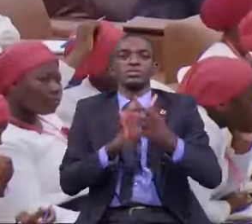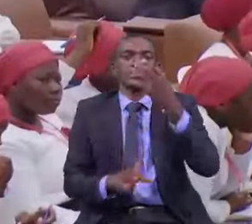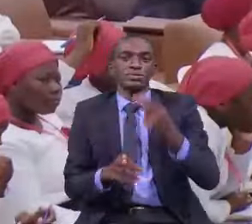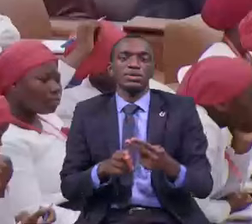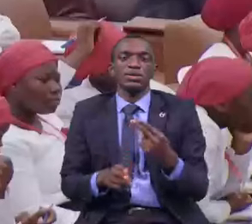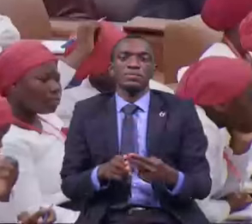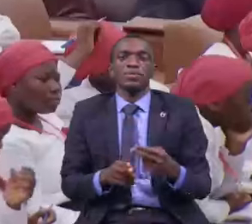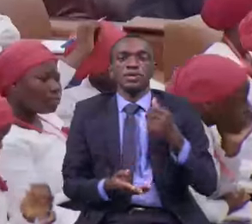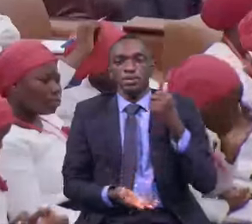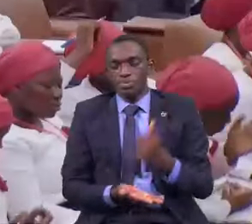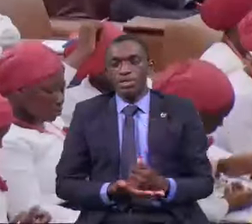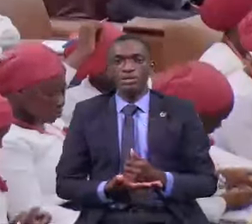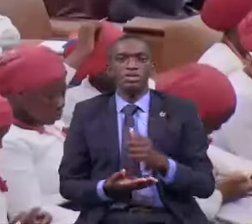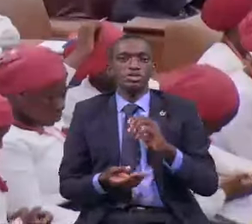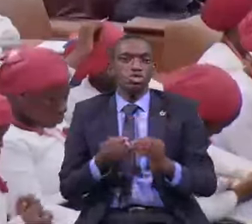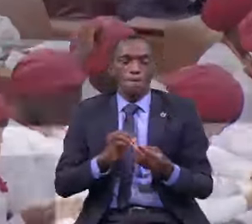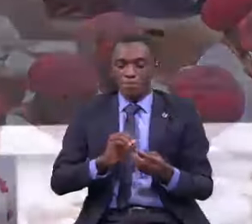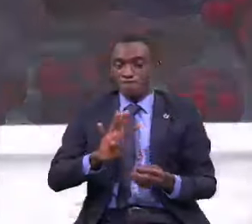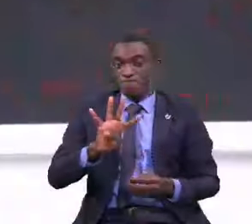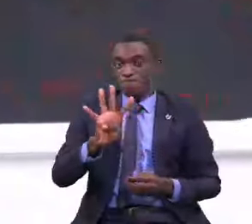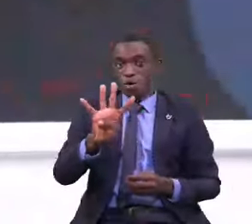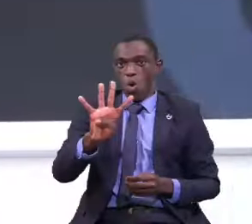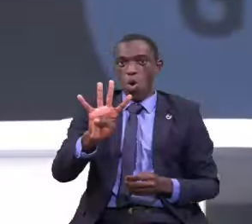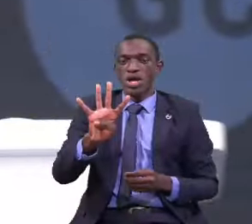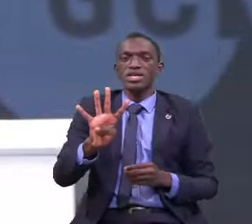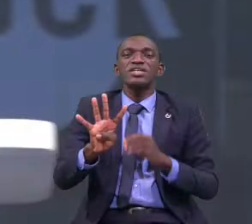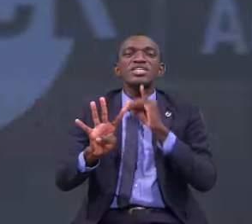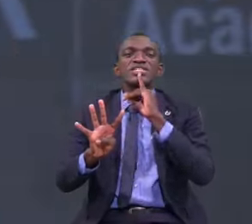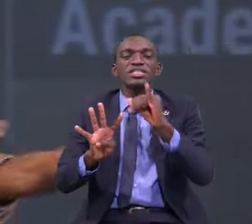Number four is righteousness.